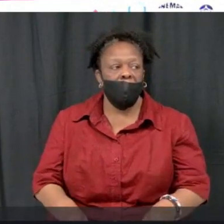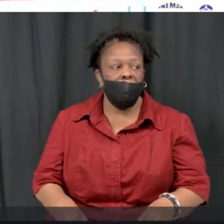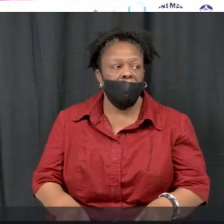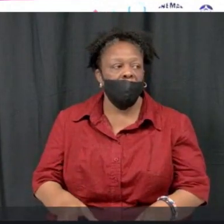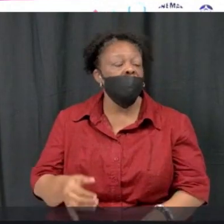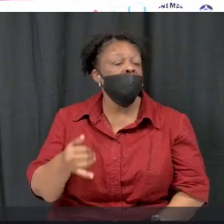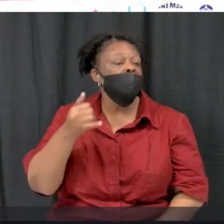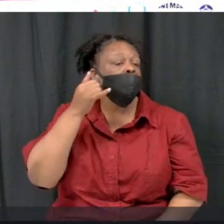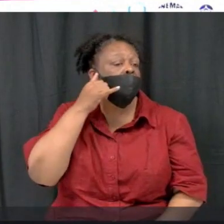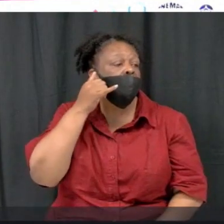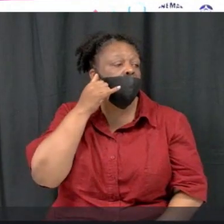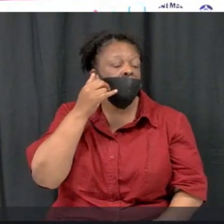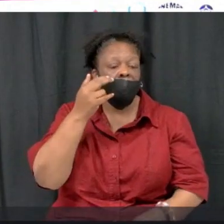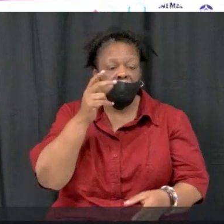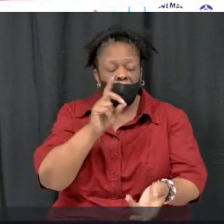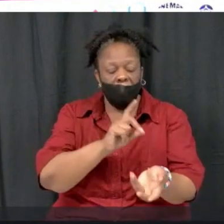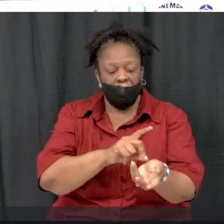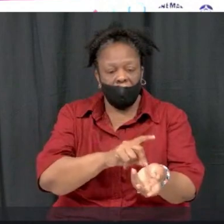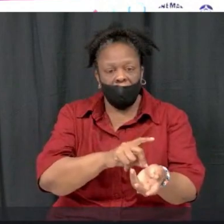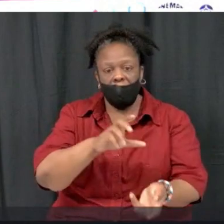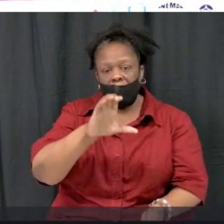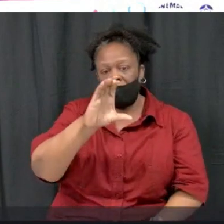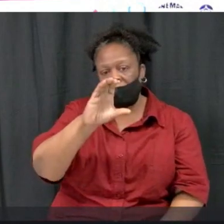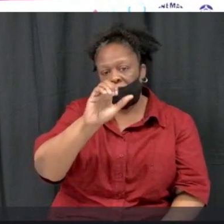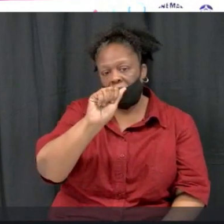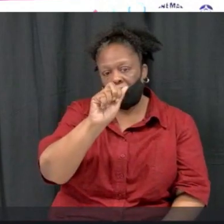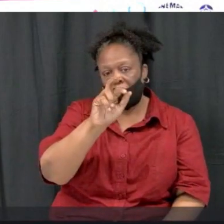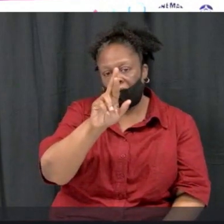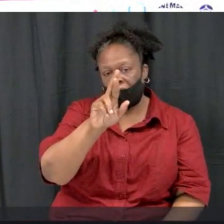Carty, or email